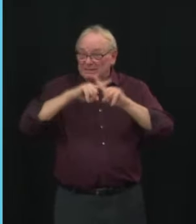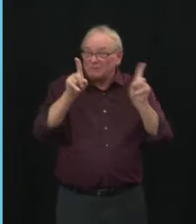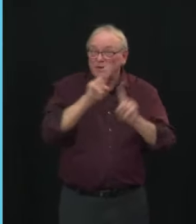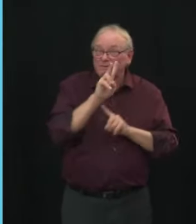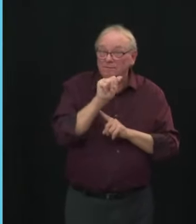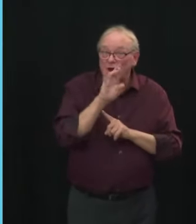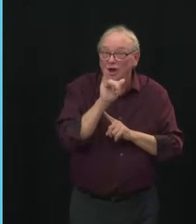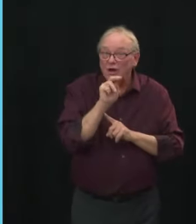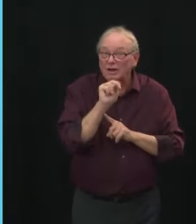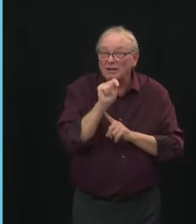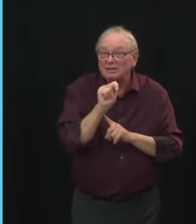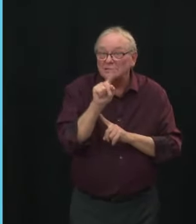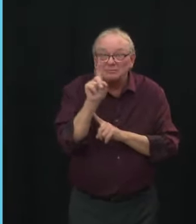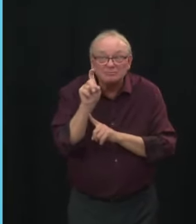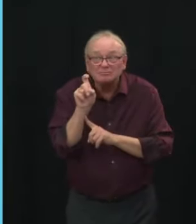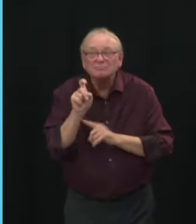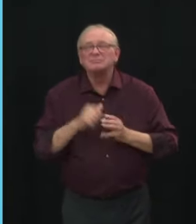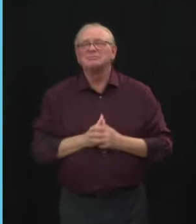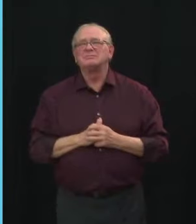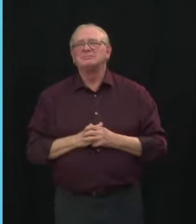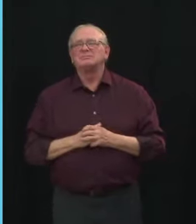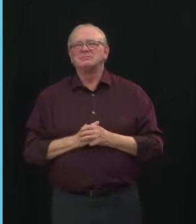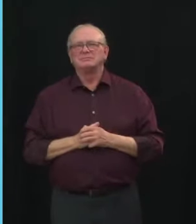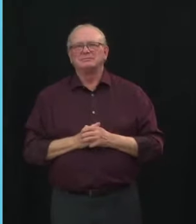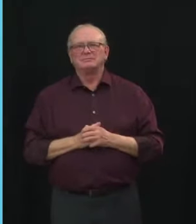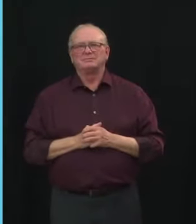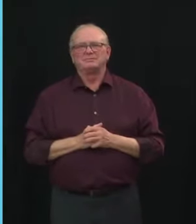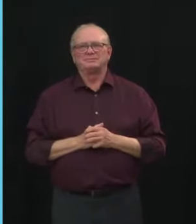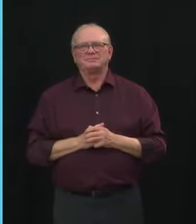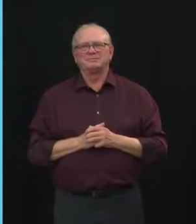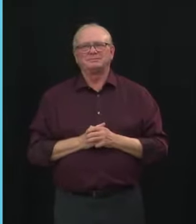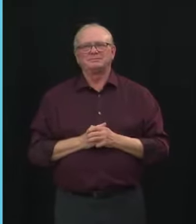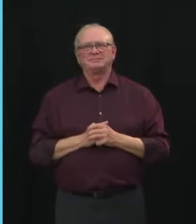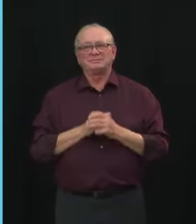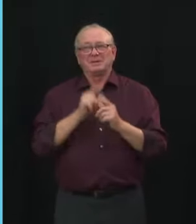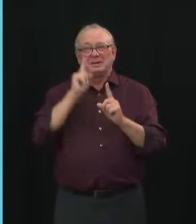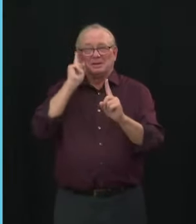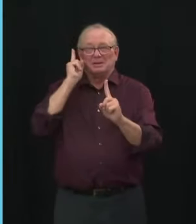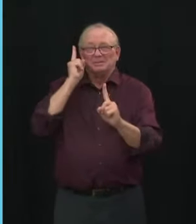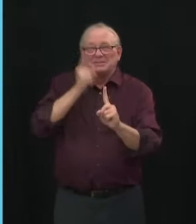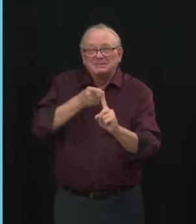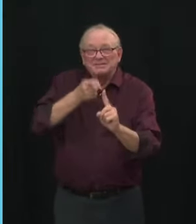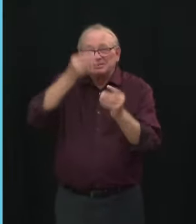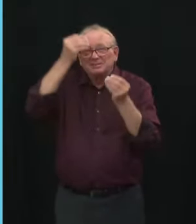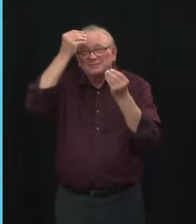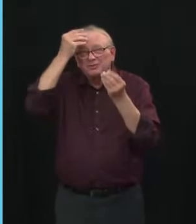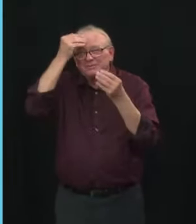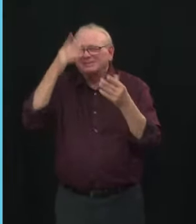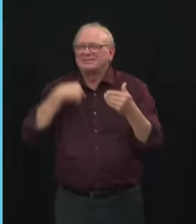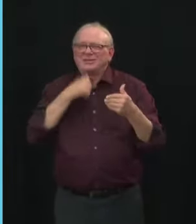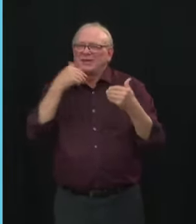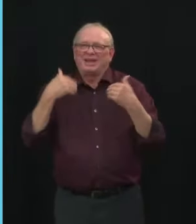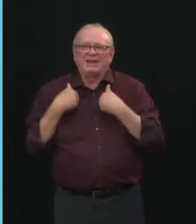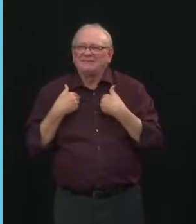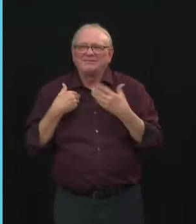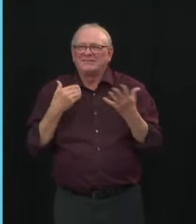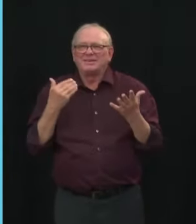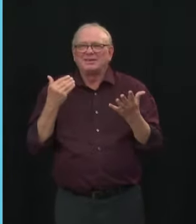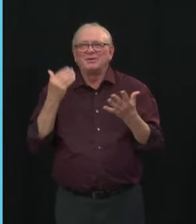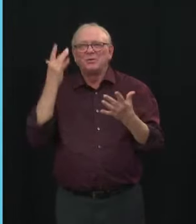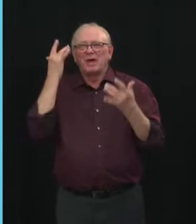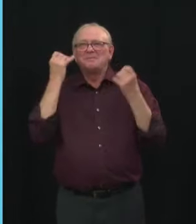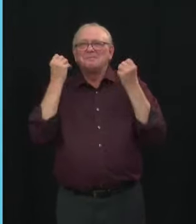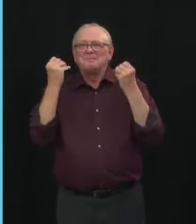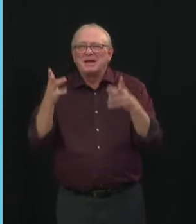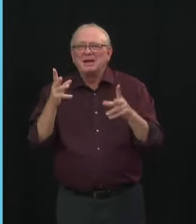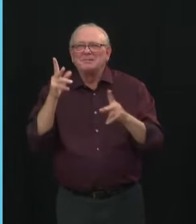We don't have, of course, specific information because we know that many people at this point in time are testing with